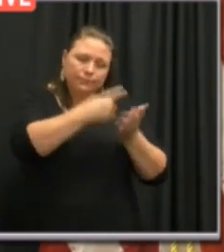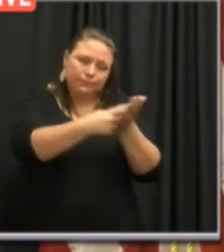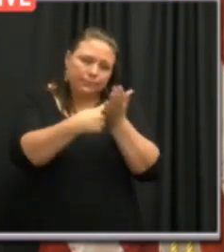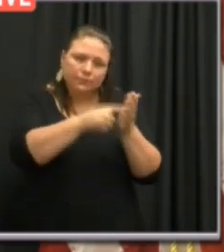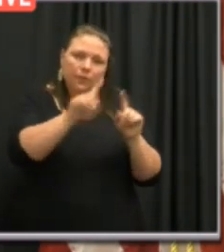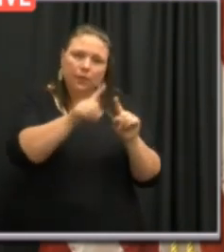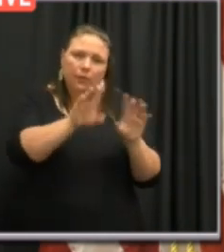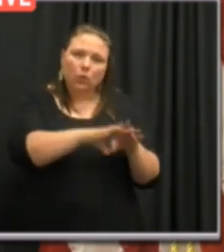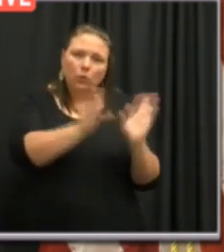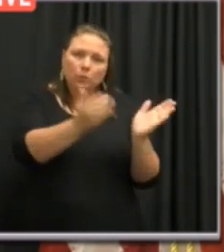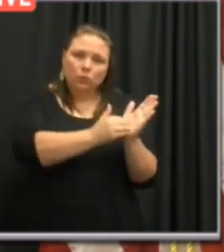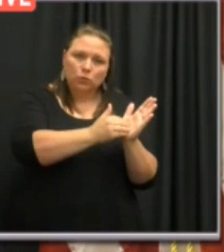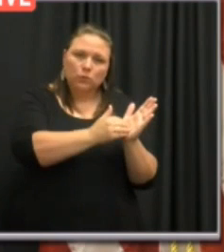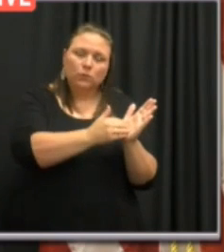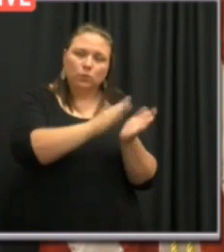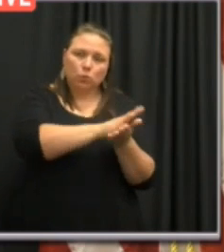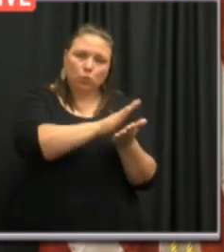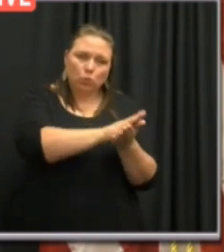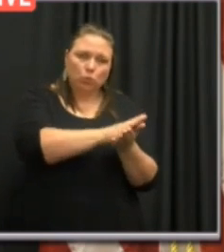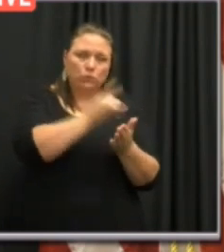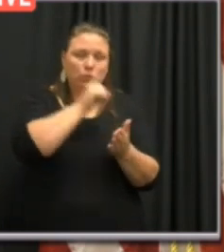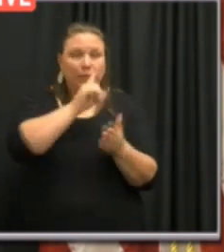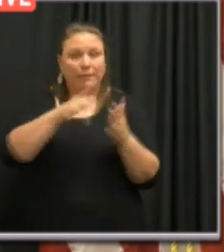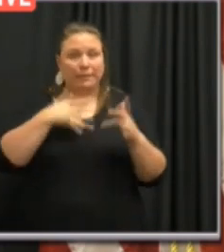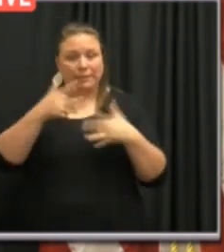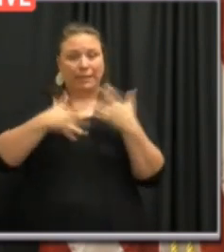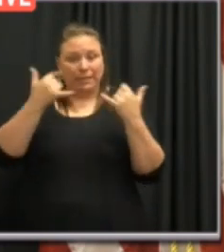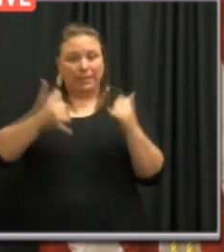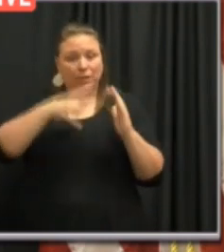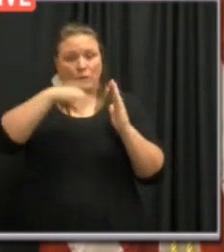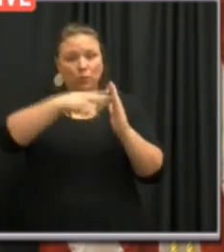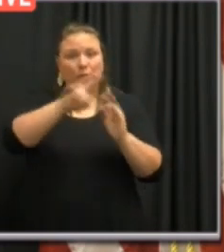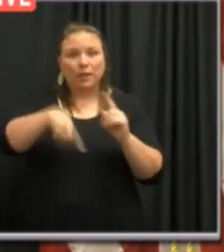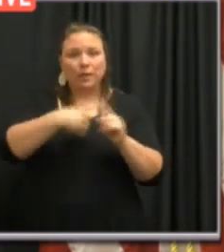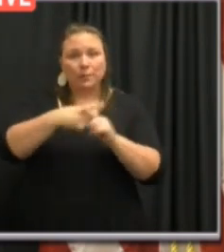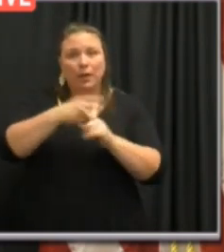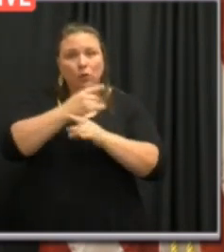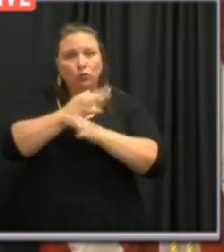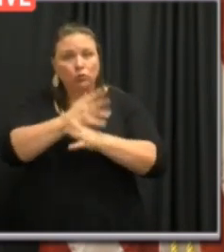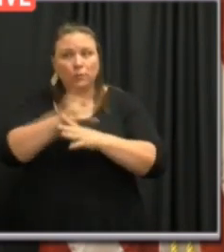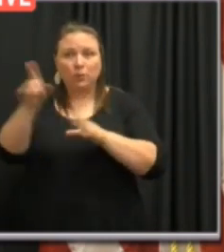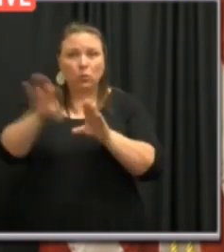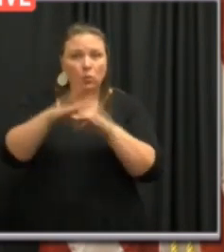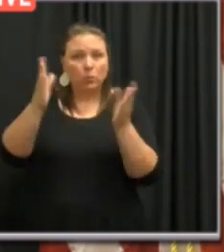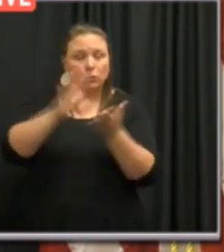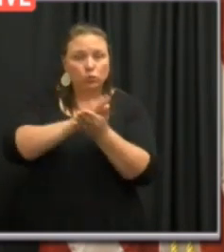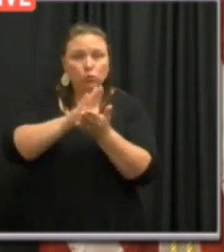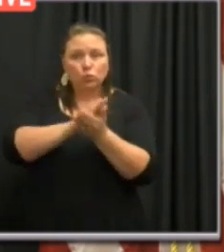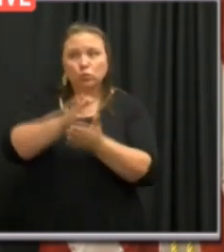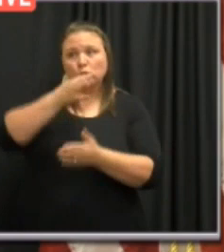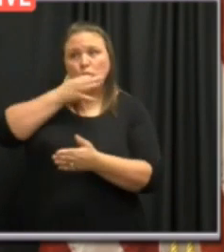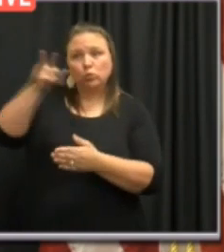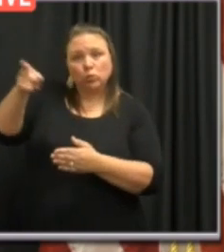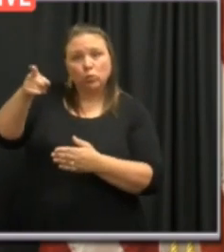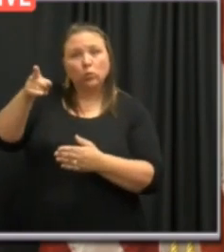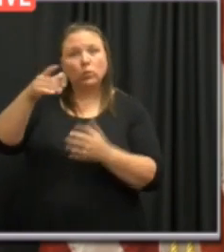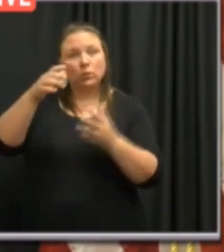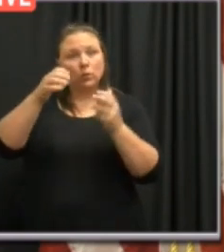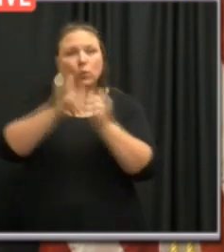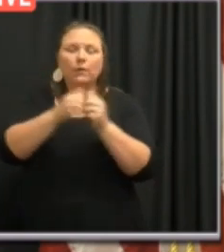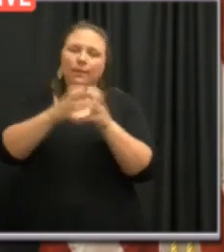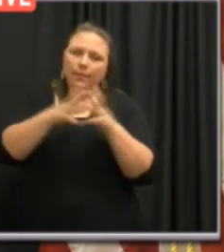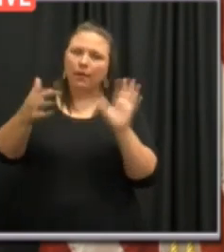schools. I was very excited today to read about Germany reopening its schools, showing that there is, with a lot of